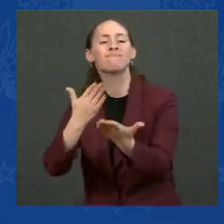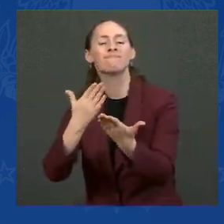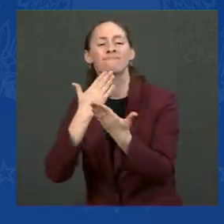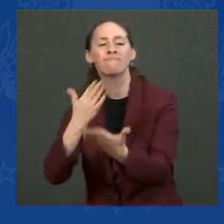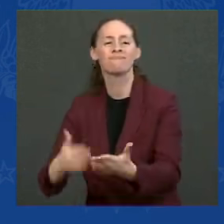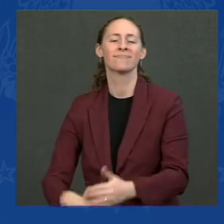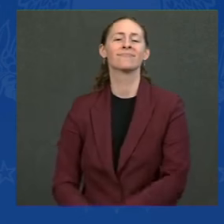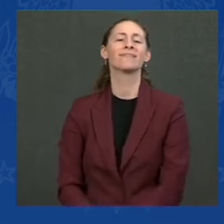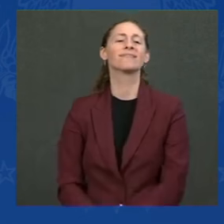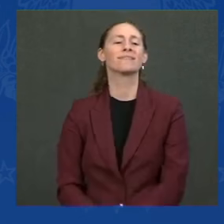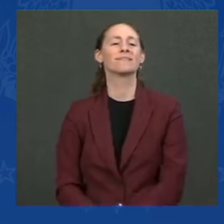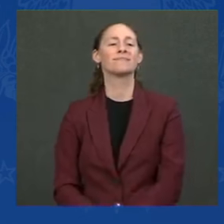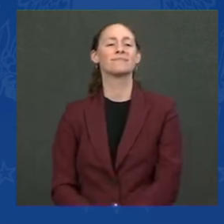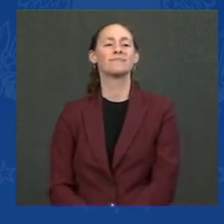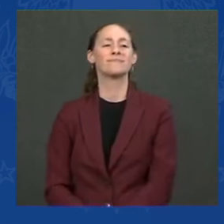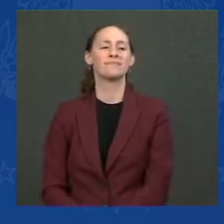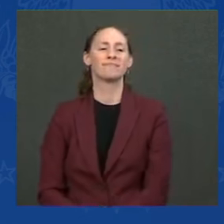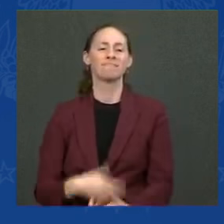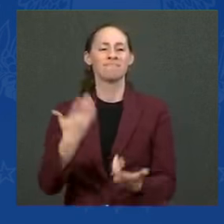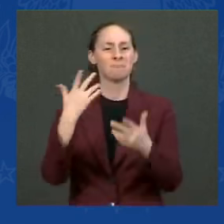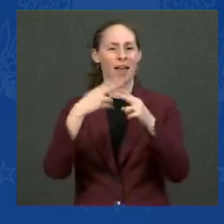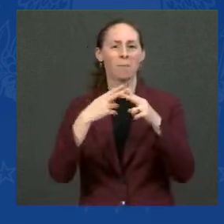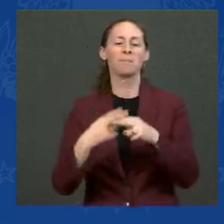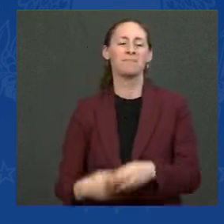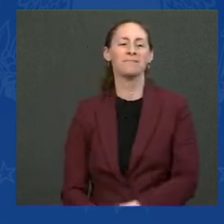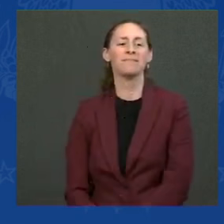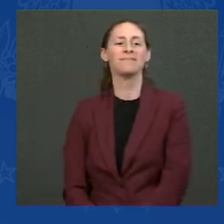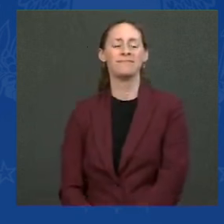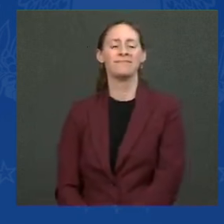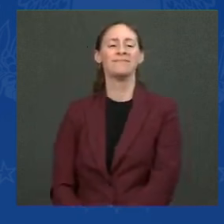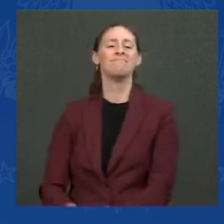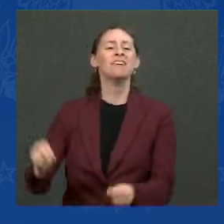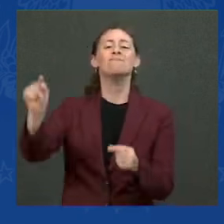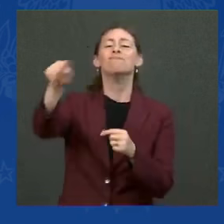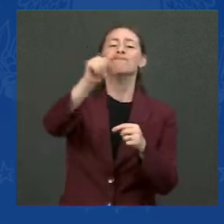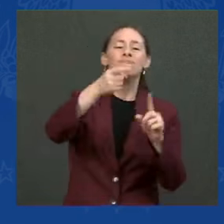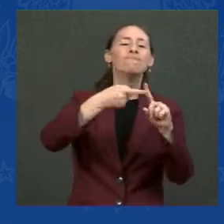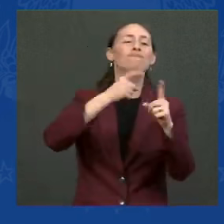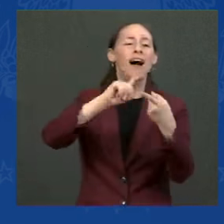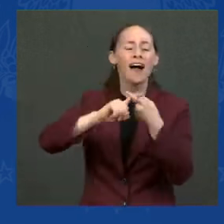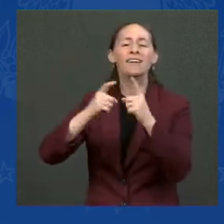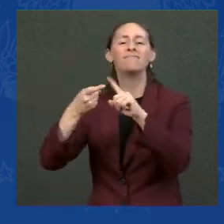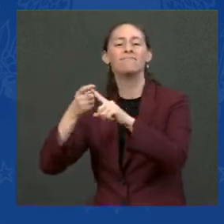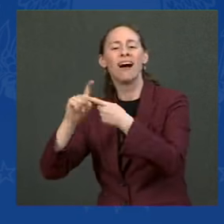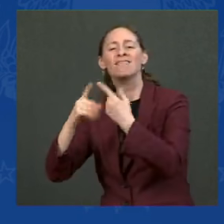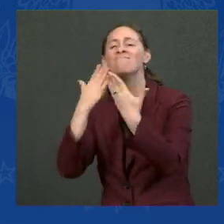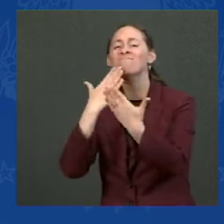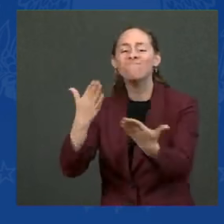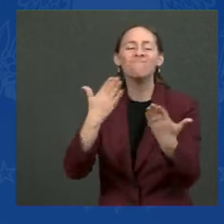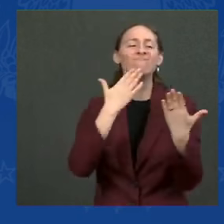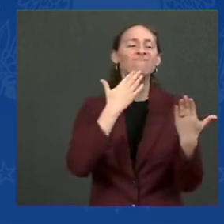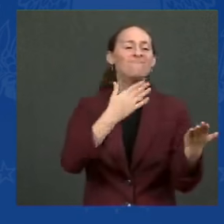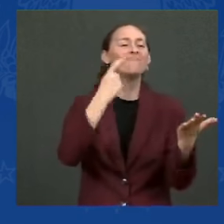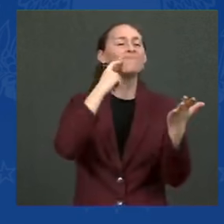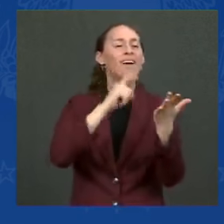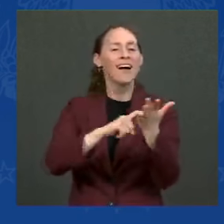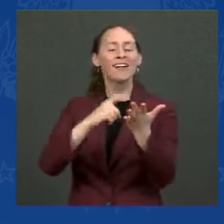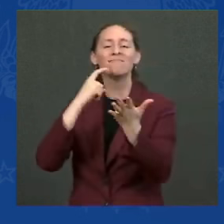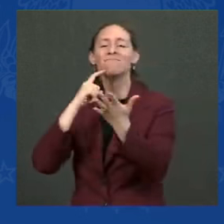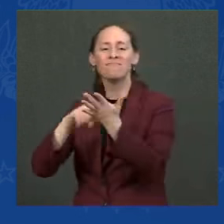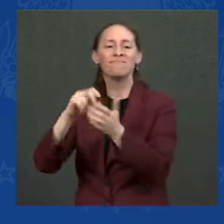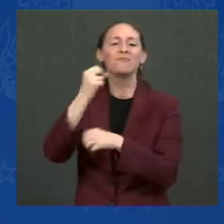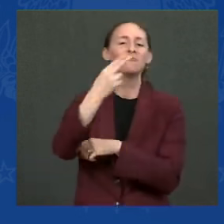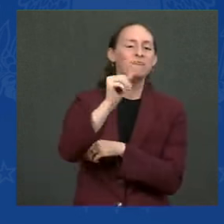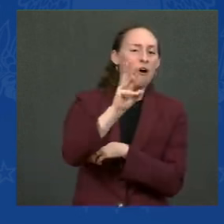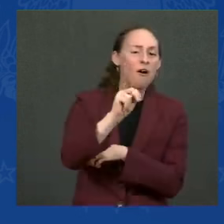Danny Davis, Jan Sikowski, an old friend, Bill Foster, Brad Schneider, Sean Kasten, Lauren Underwood, and Marie